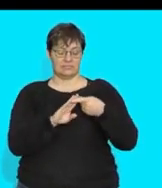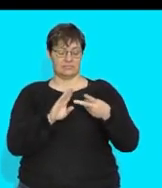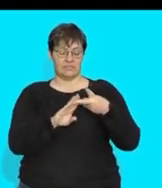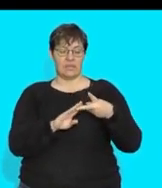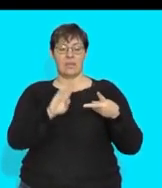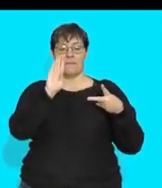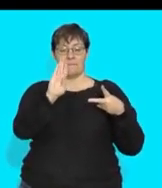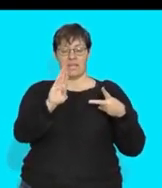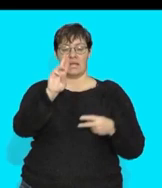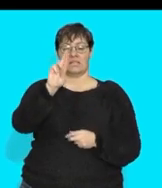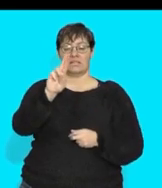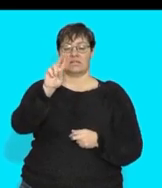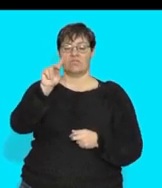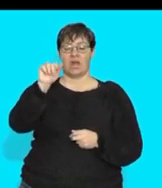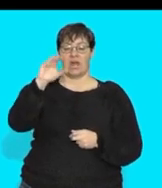trachea.